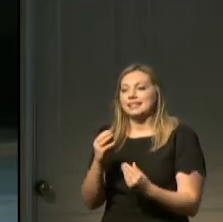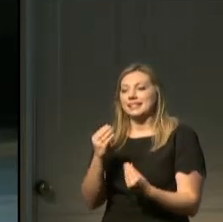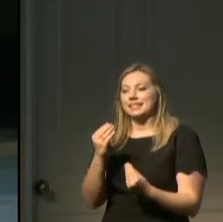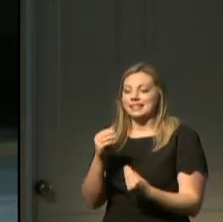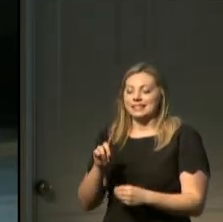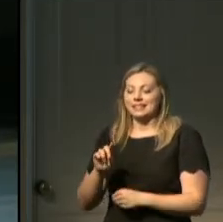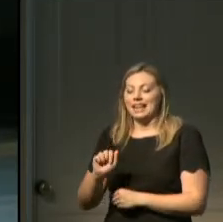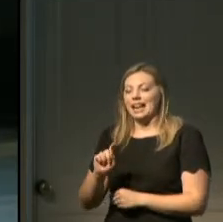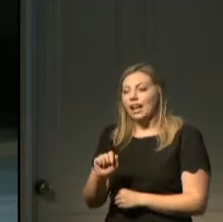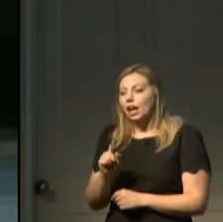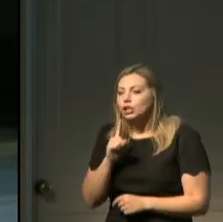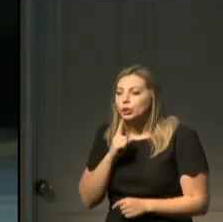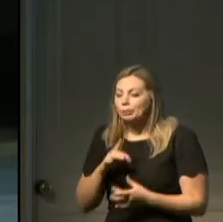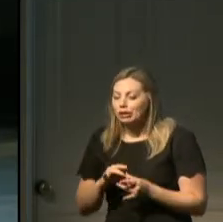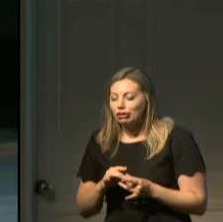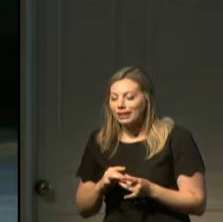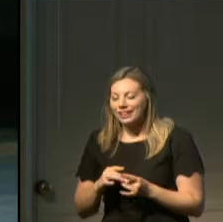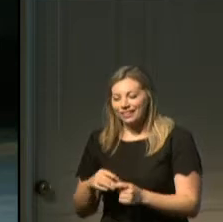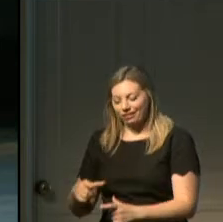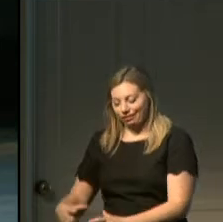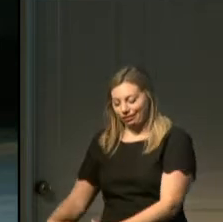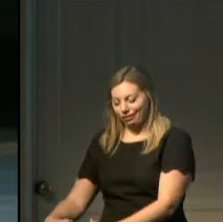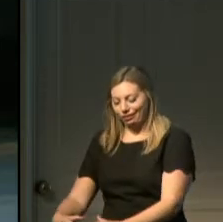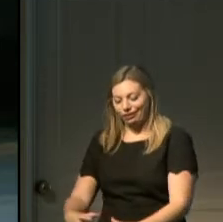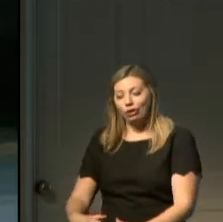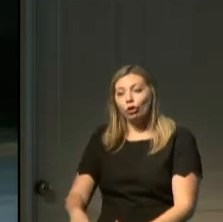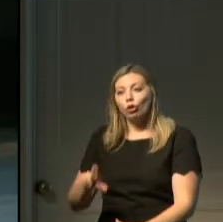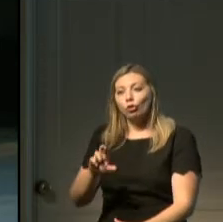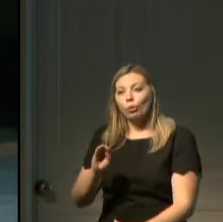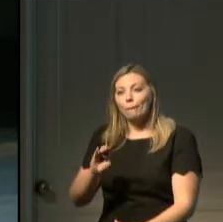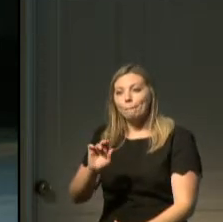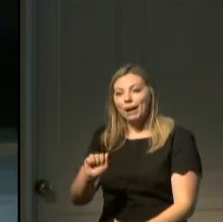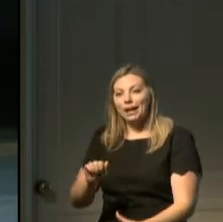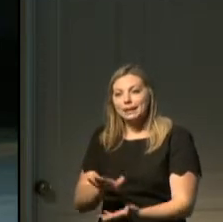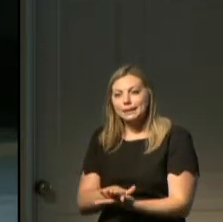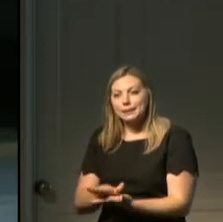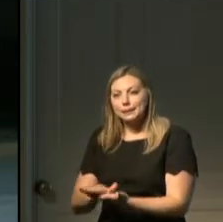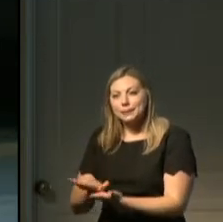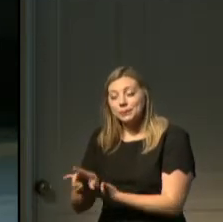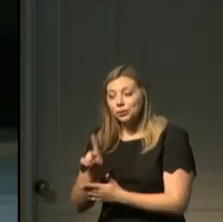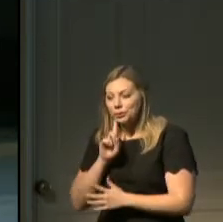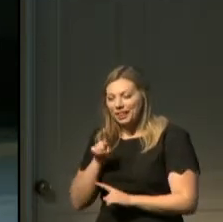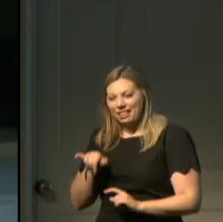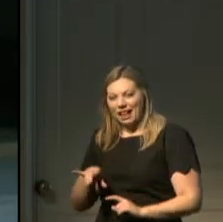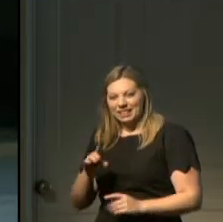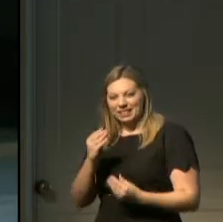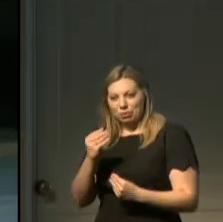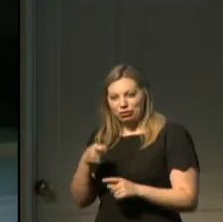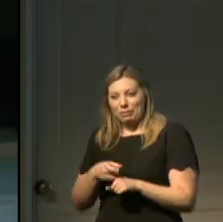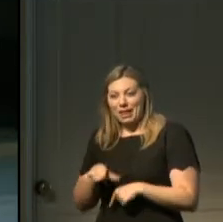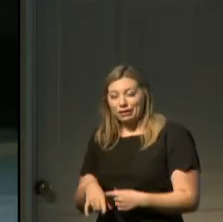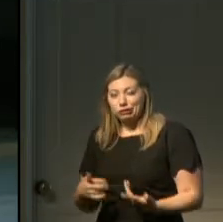but actually, it could be used to put your house back together digitally in a way.